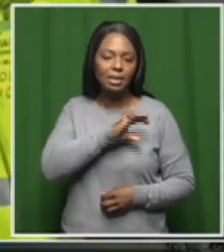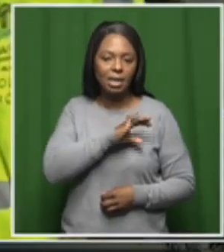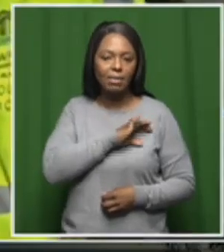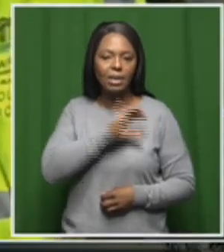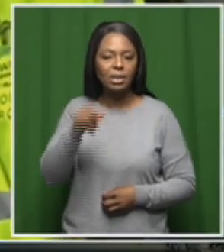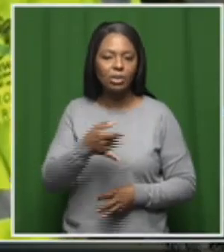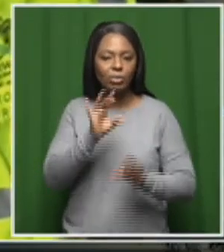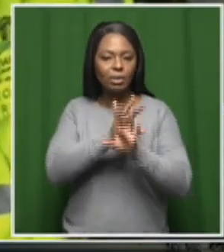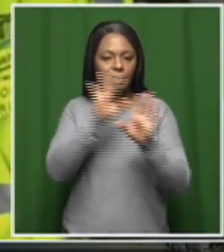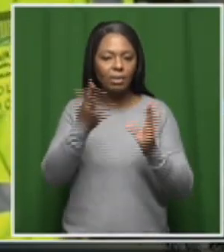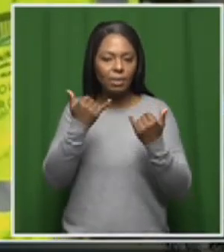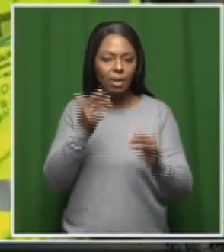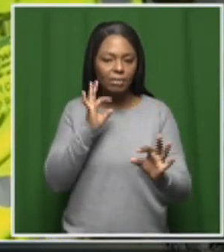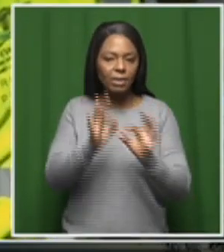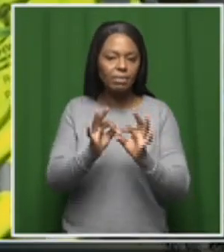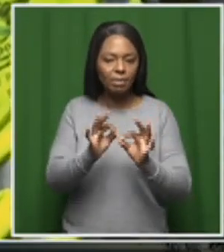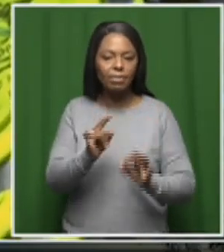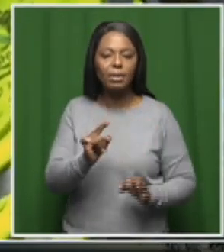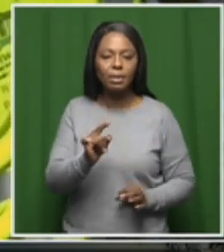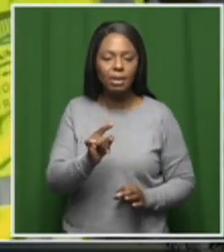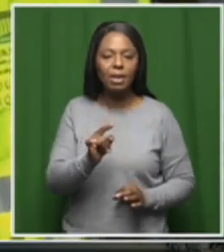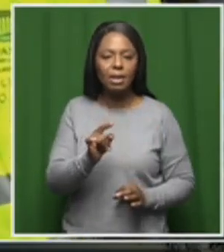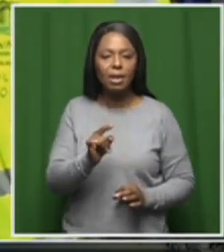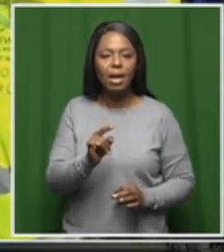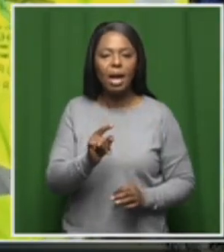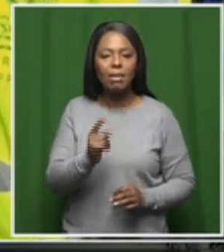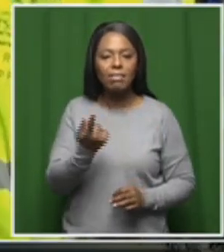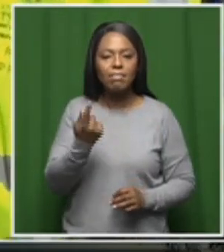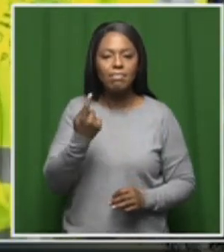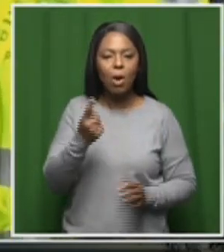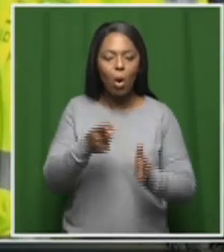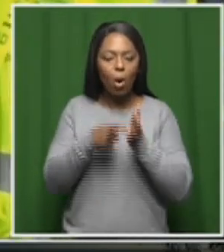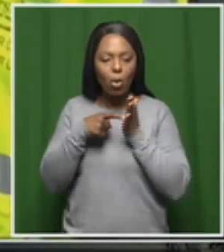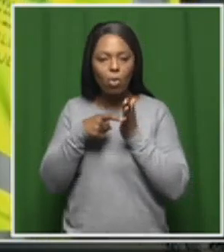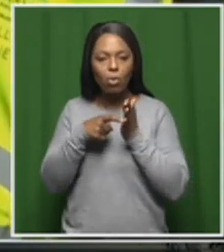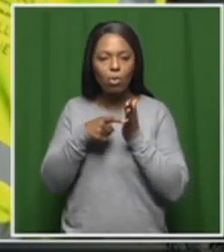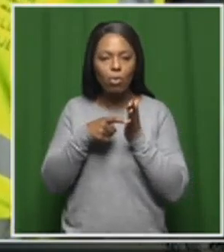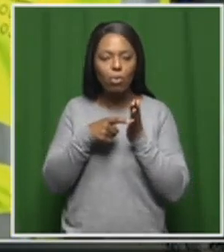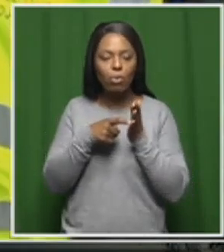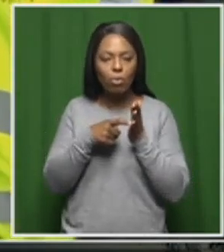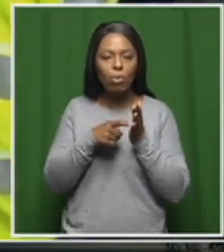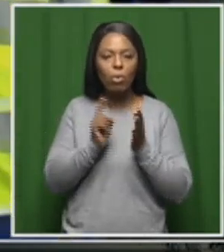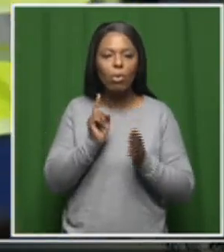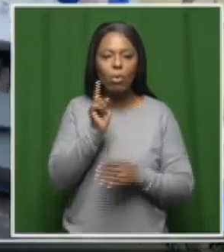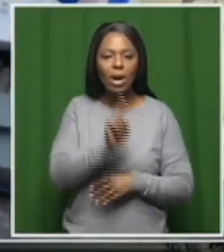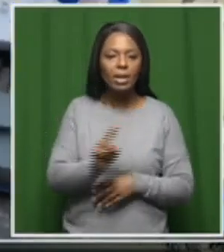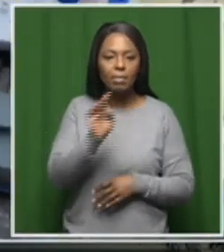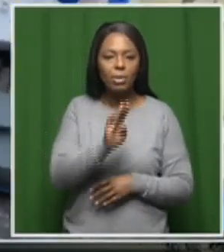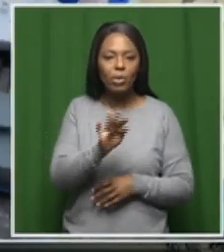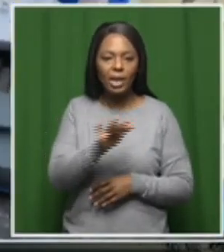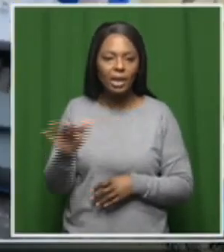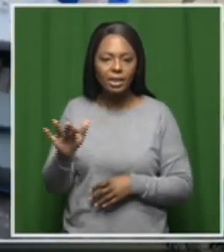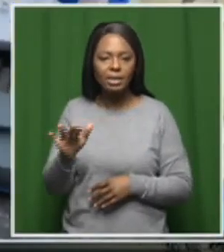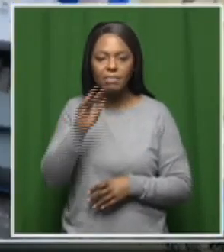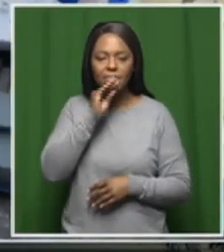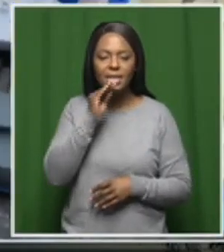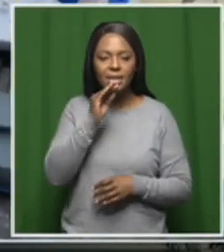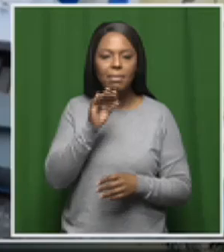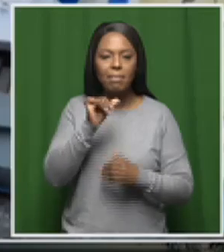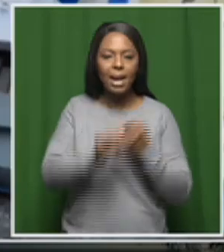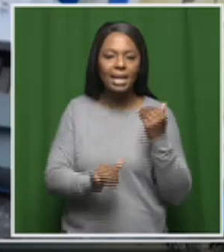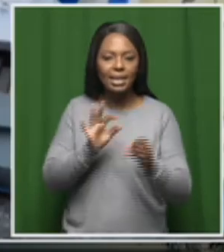that owe the city 1 billion rand. Okay. These customers have not paid us in the last 13